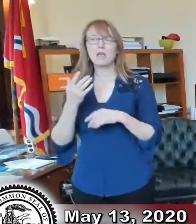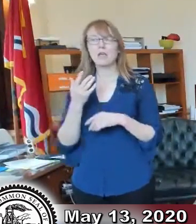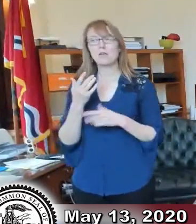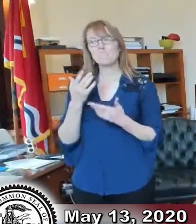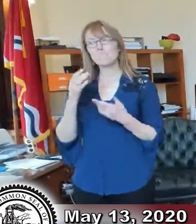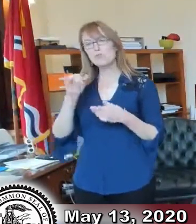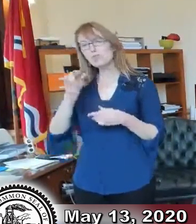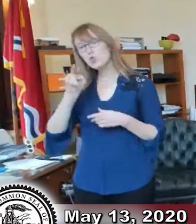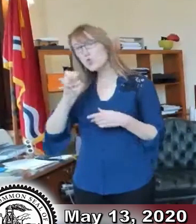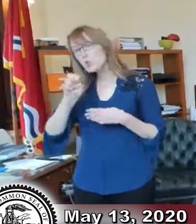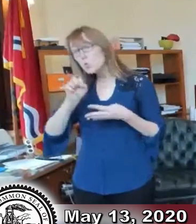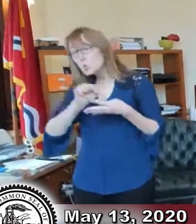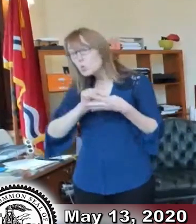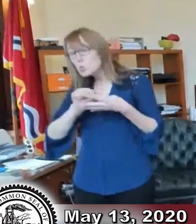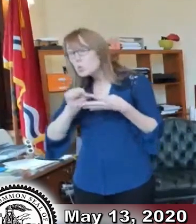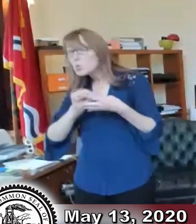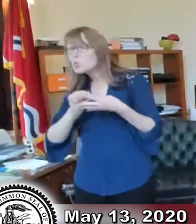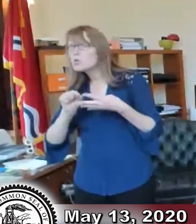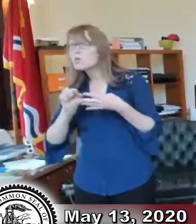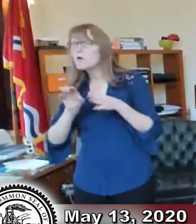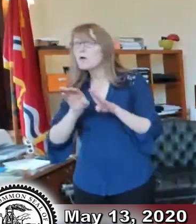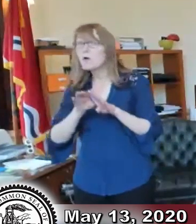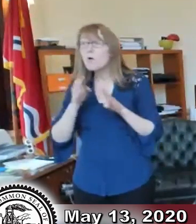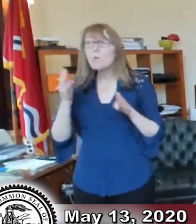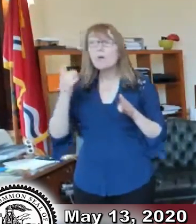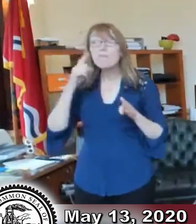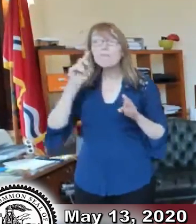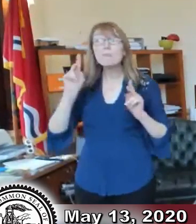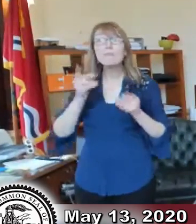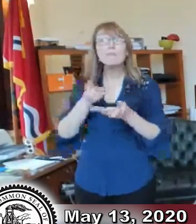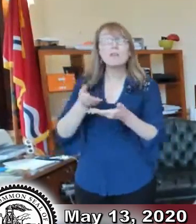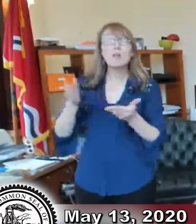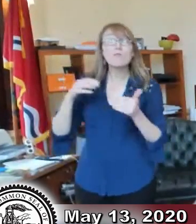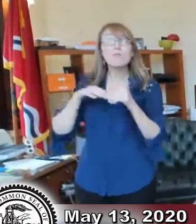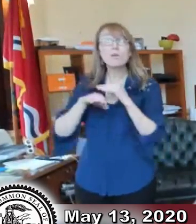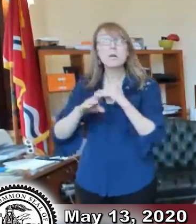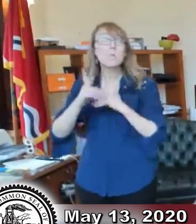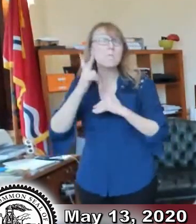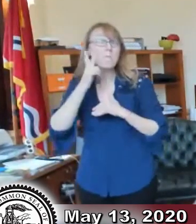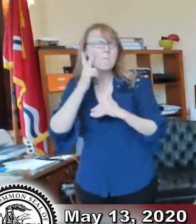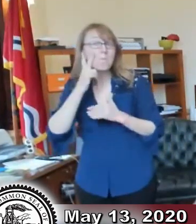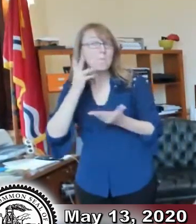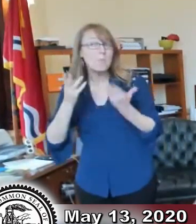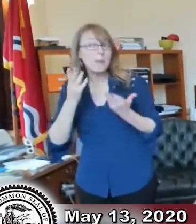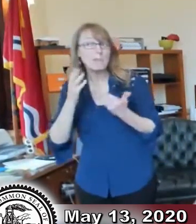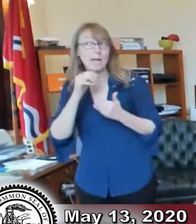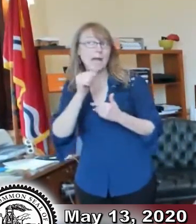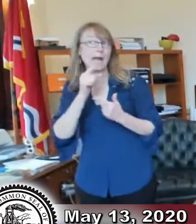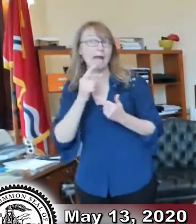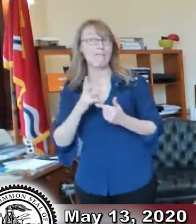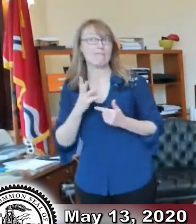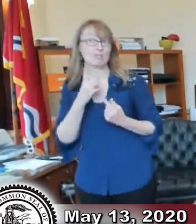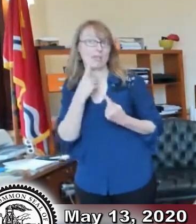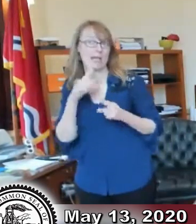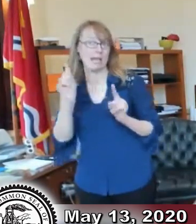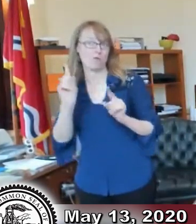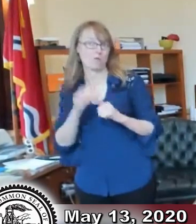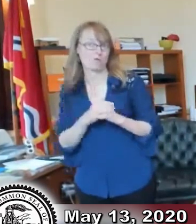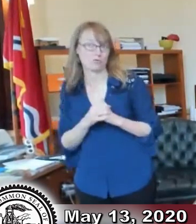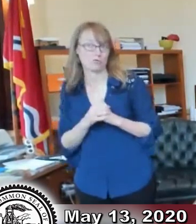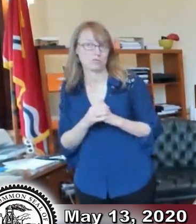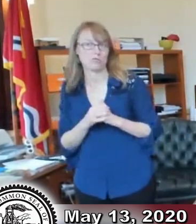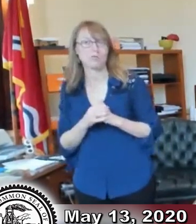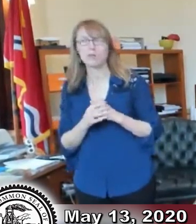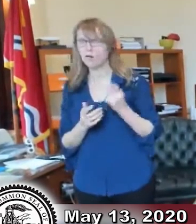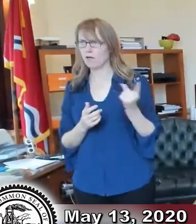June. A question, and I don't think we're doing this, but why are we allowing malls to open? I don't think we have any